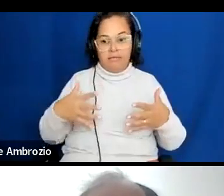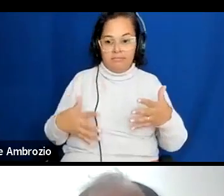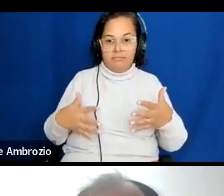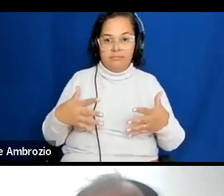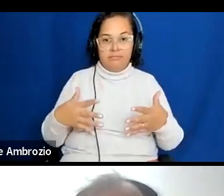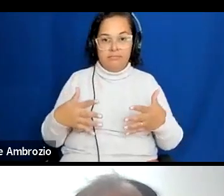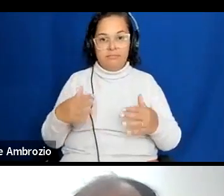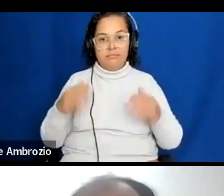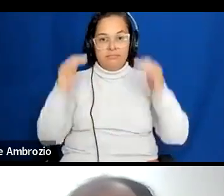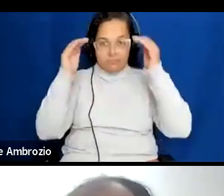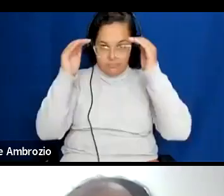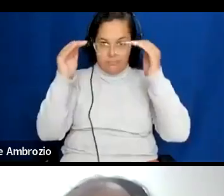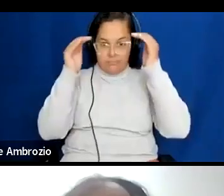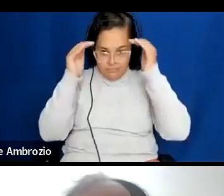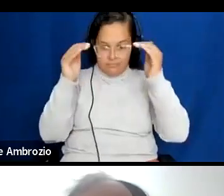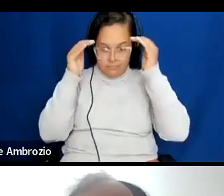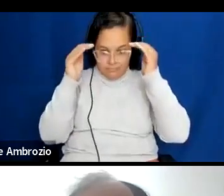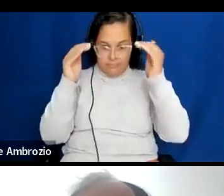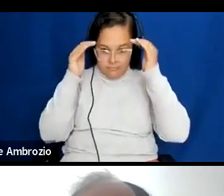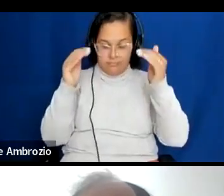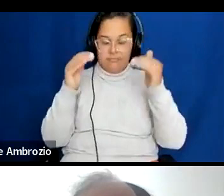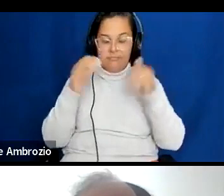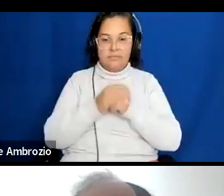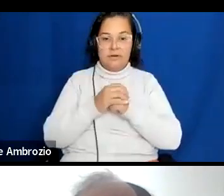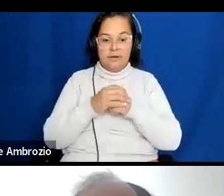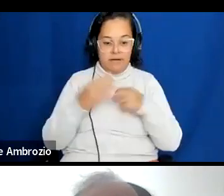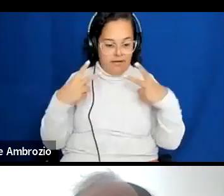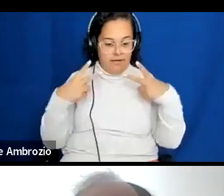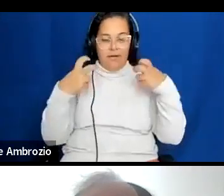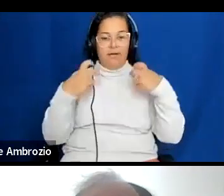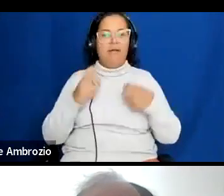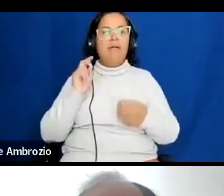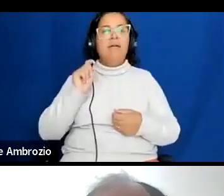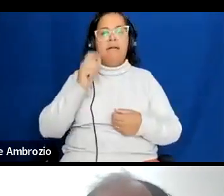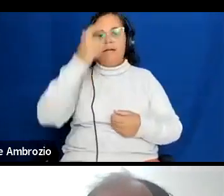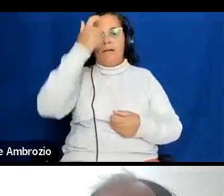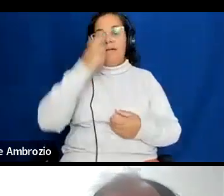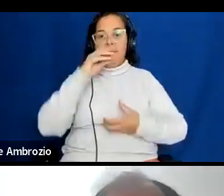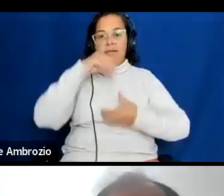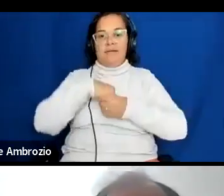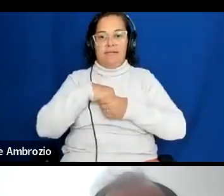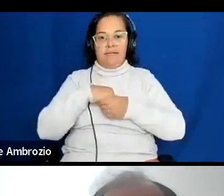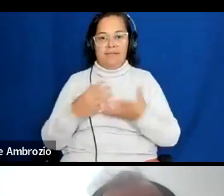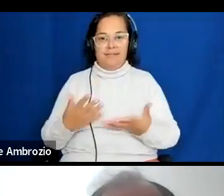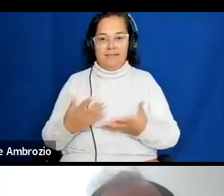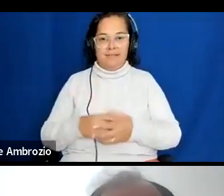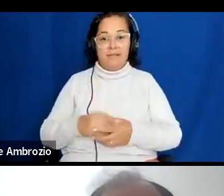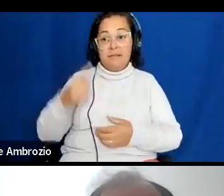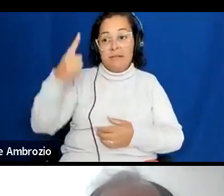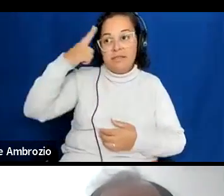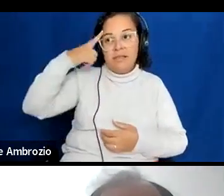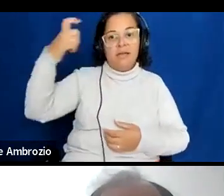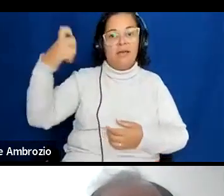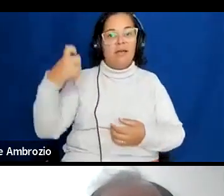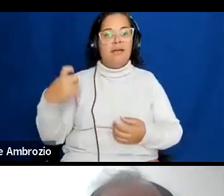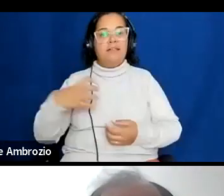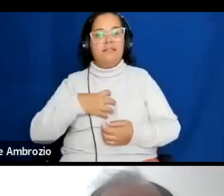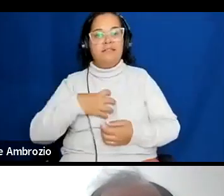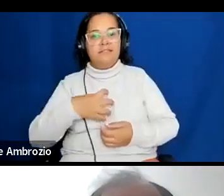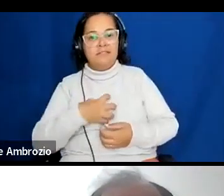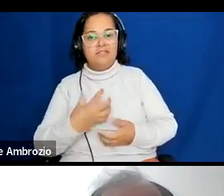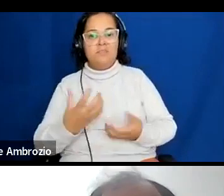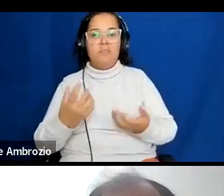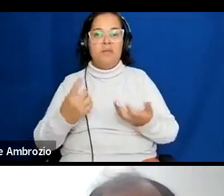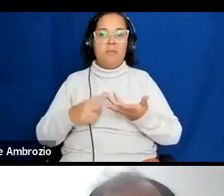and of course the experiences and the feelings and the ideas and the perspectives which that kind of